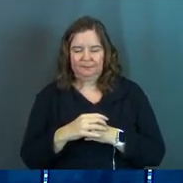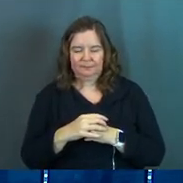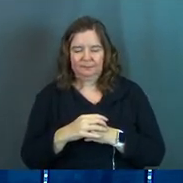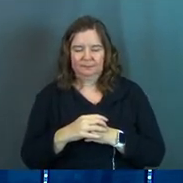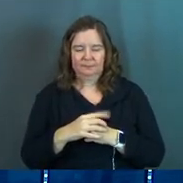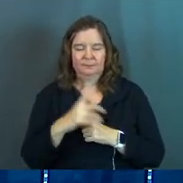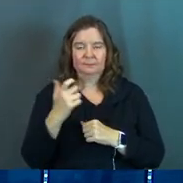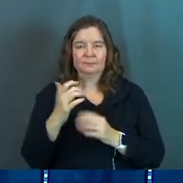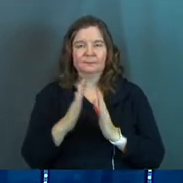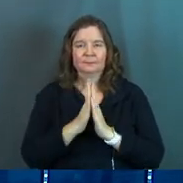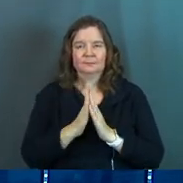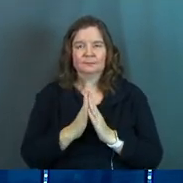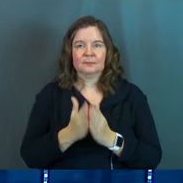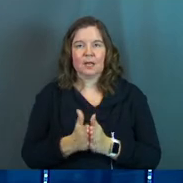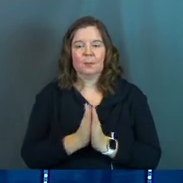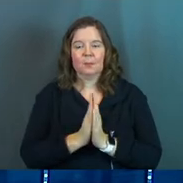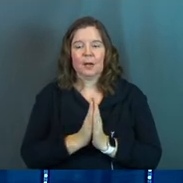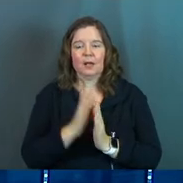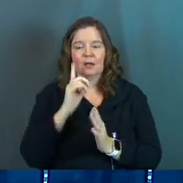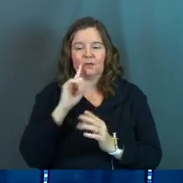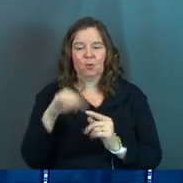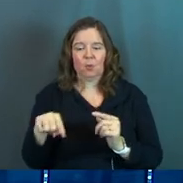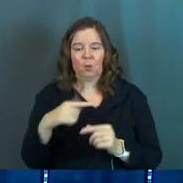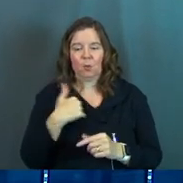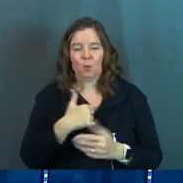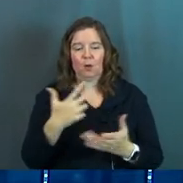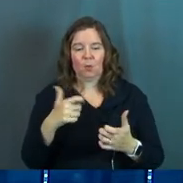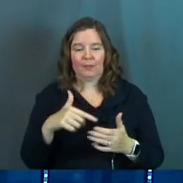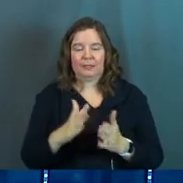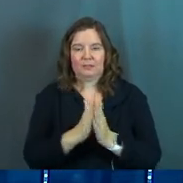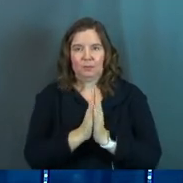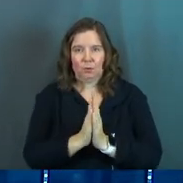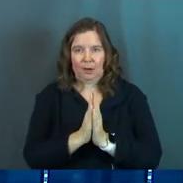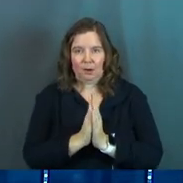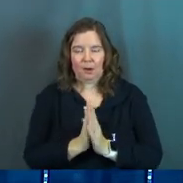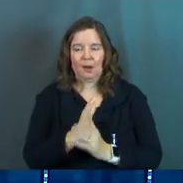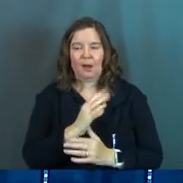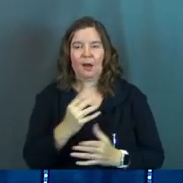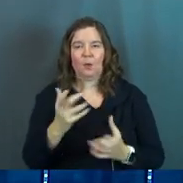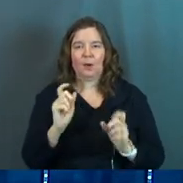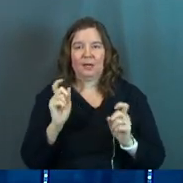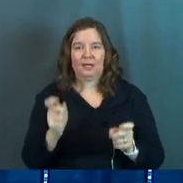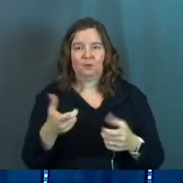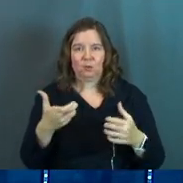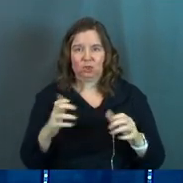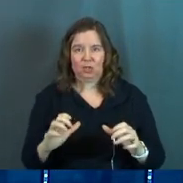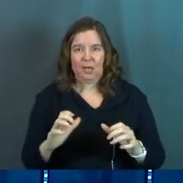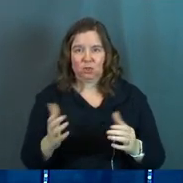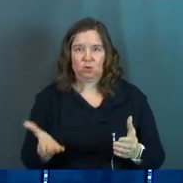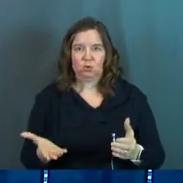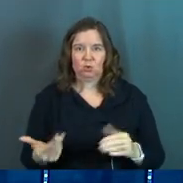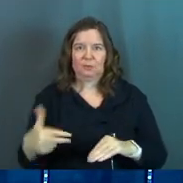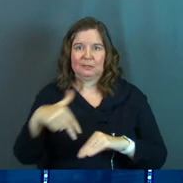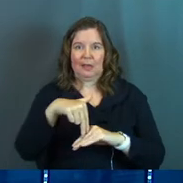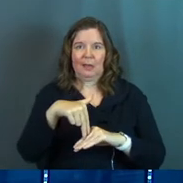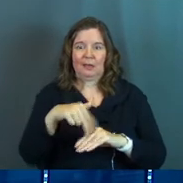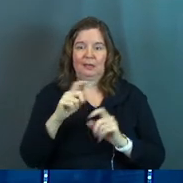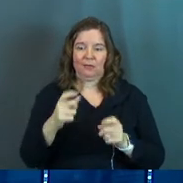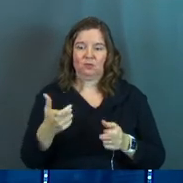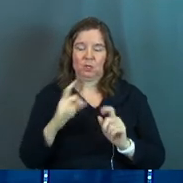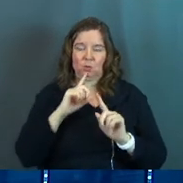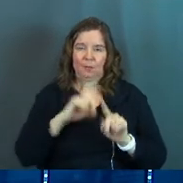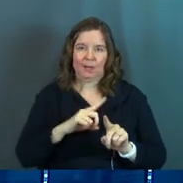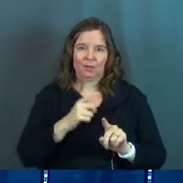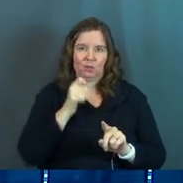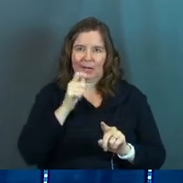because I'm going to pray a prayer, and I want to pray over those of us who want this prayer, and I want to give you a chance to stand up, and I want to give you a chance